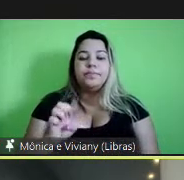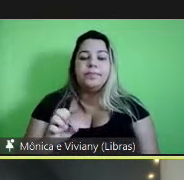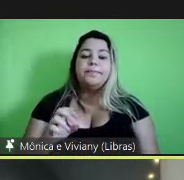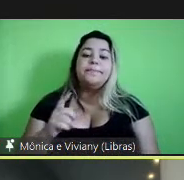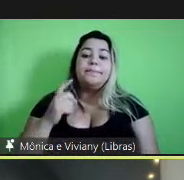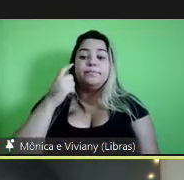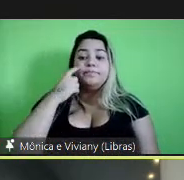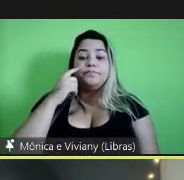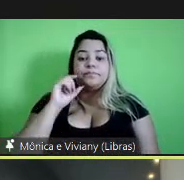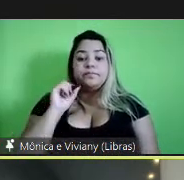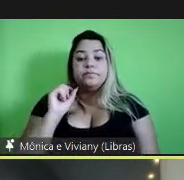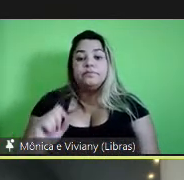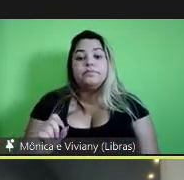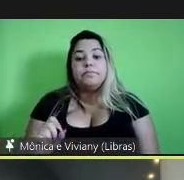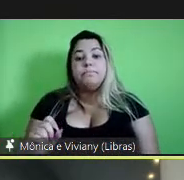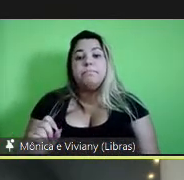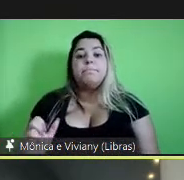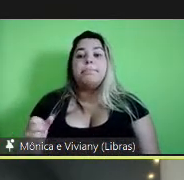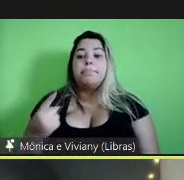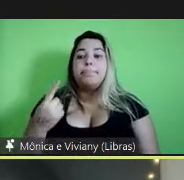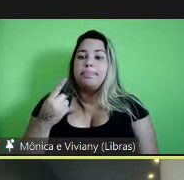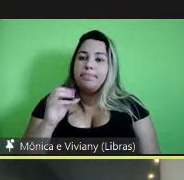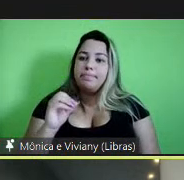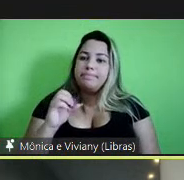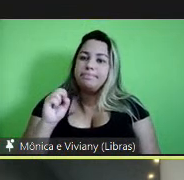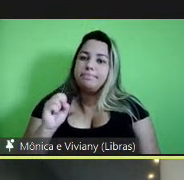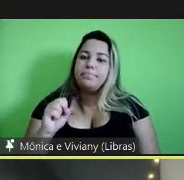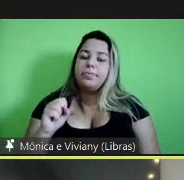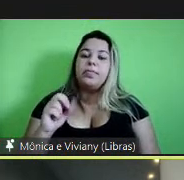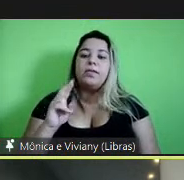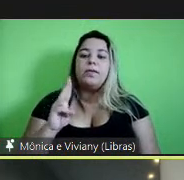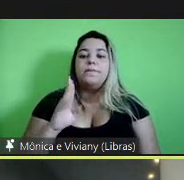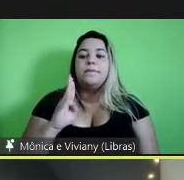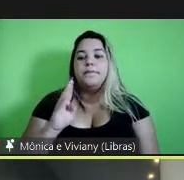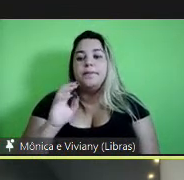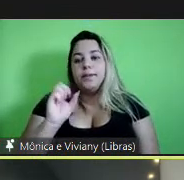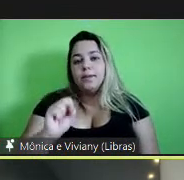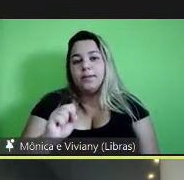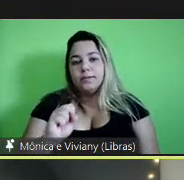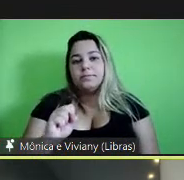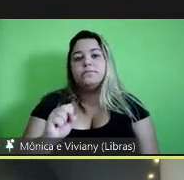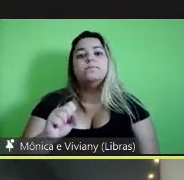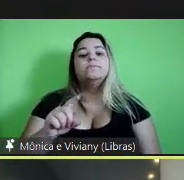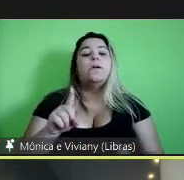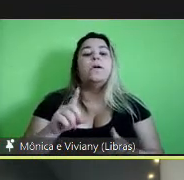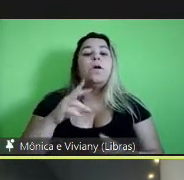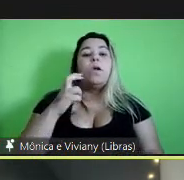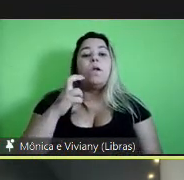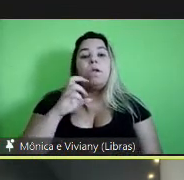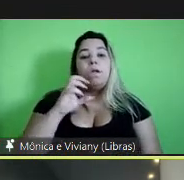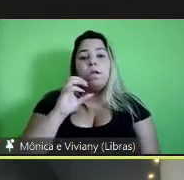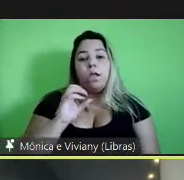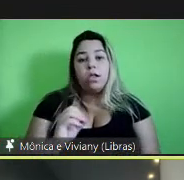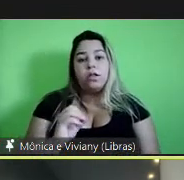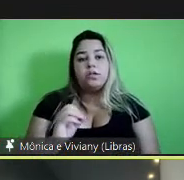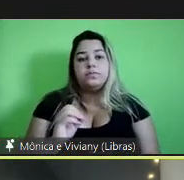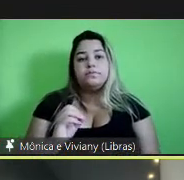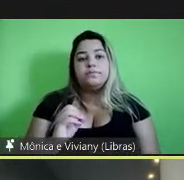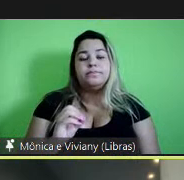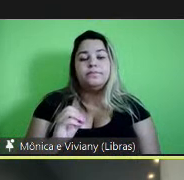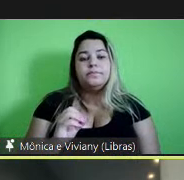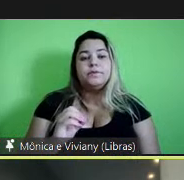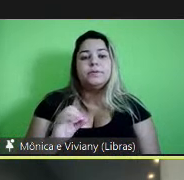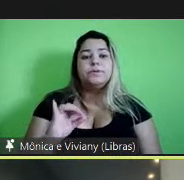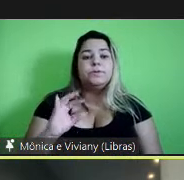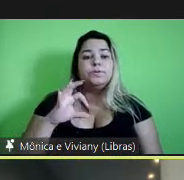our care network, it is composed by 108 basic care units, be around